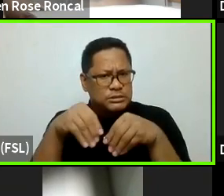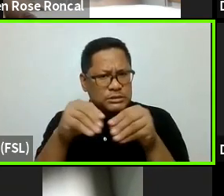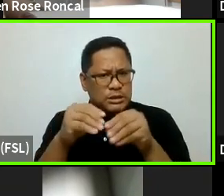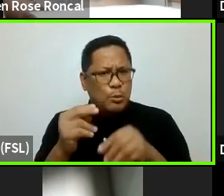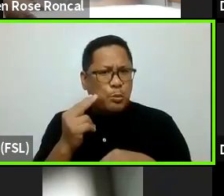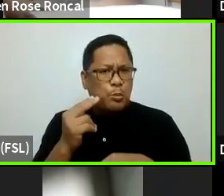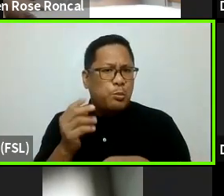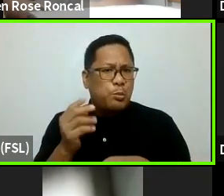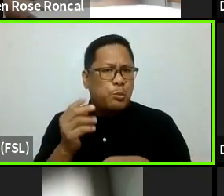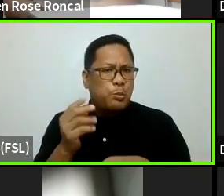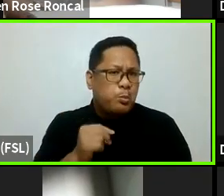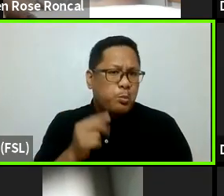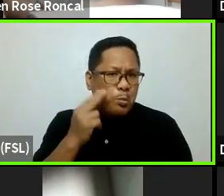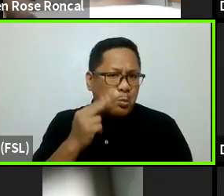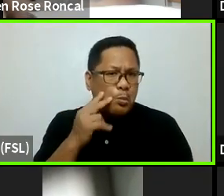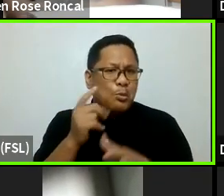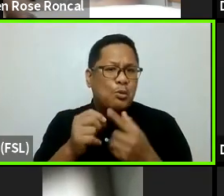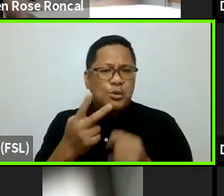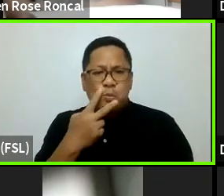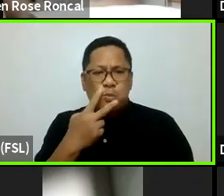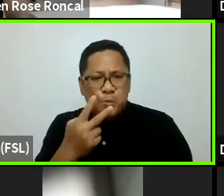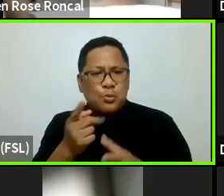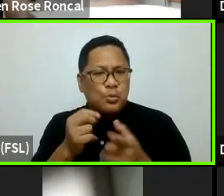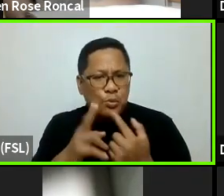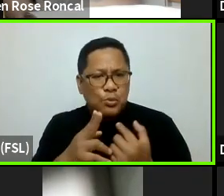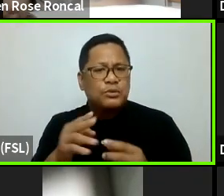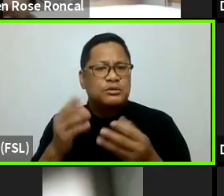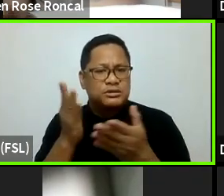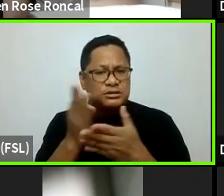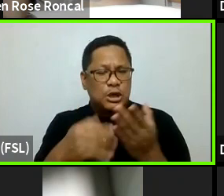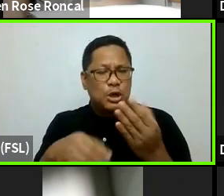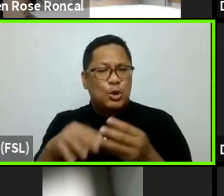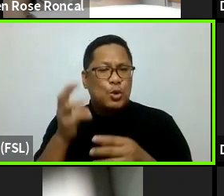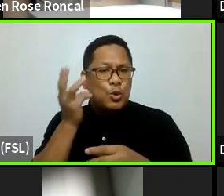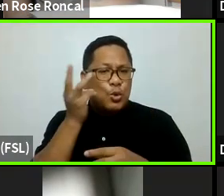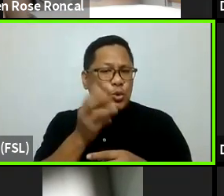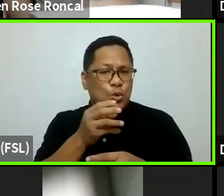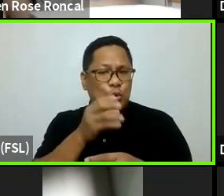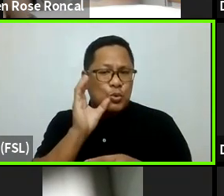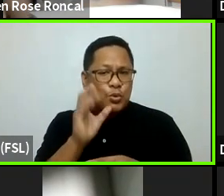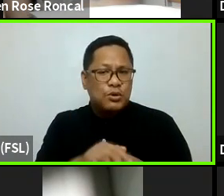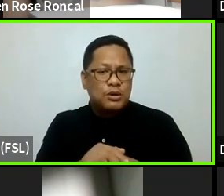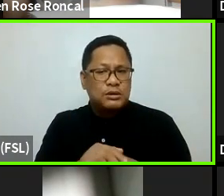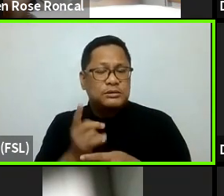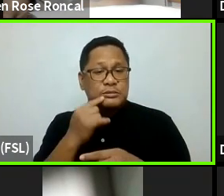some cigarettes, some soft drinks. Okay? So